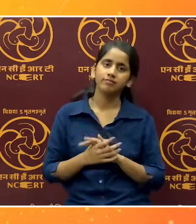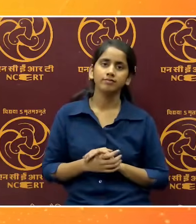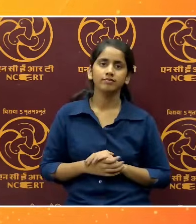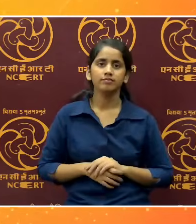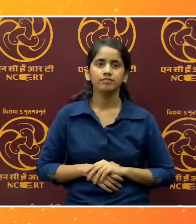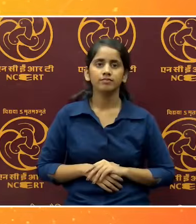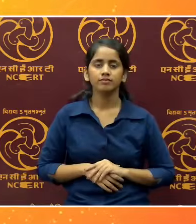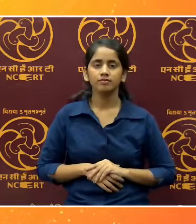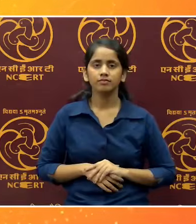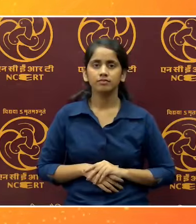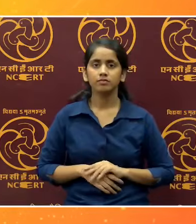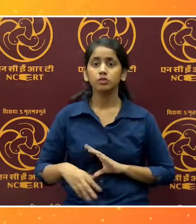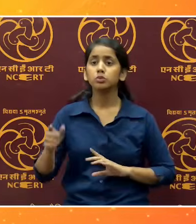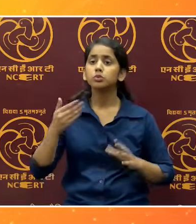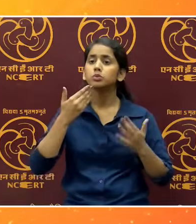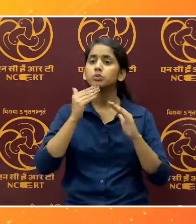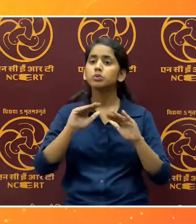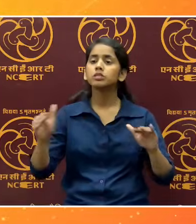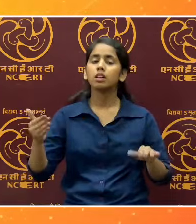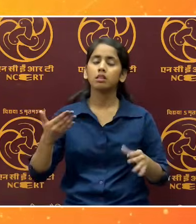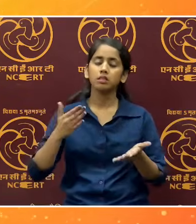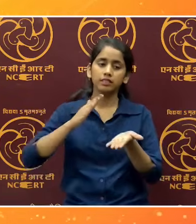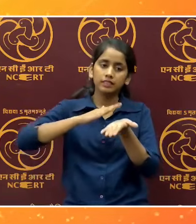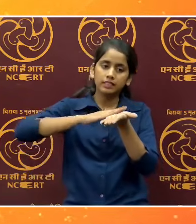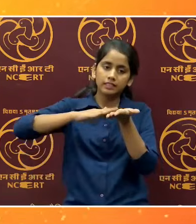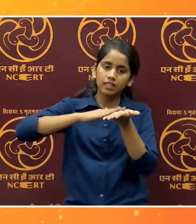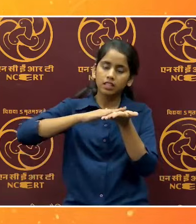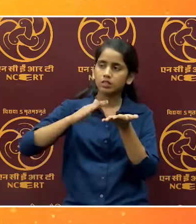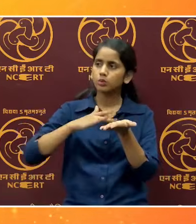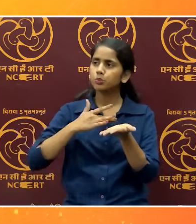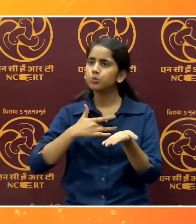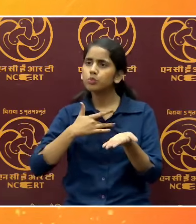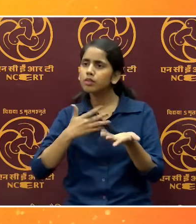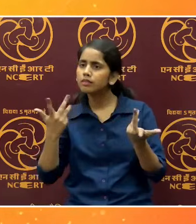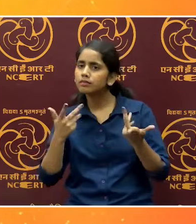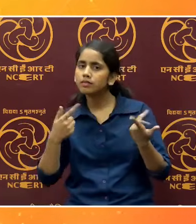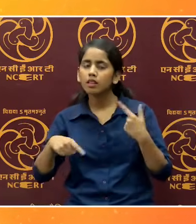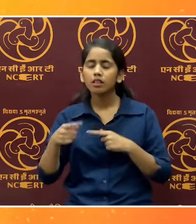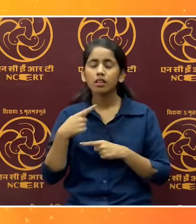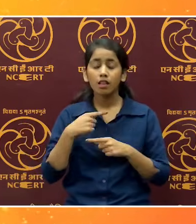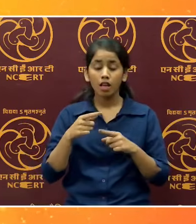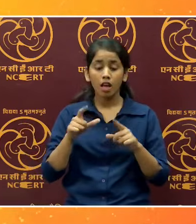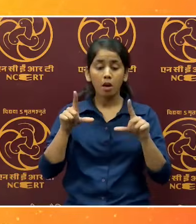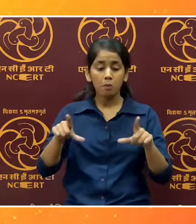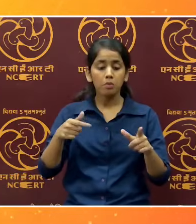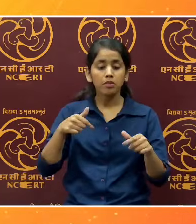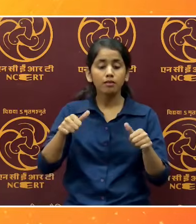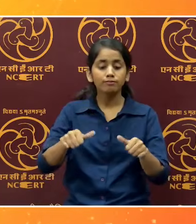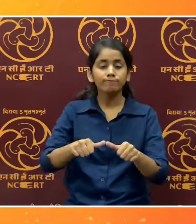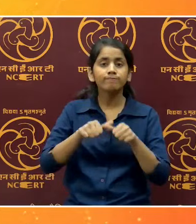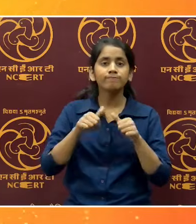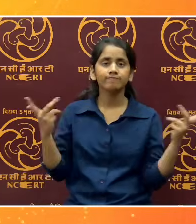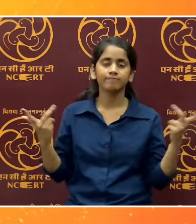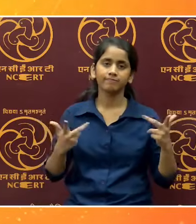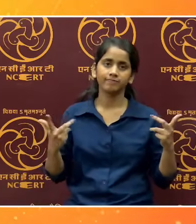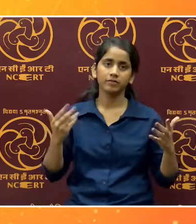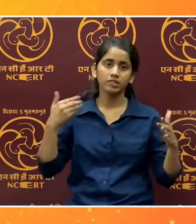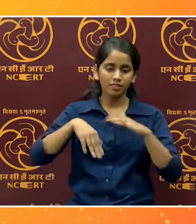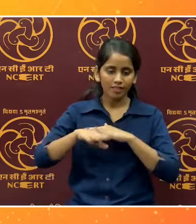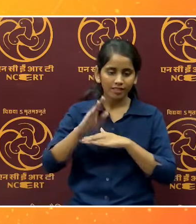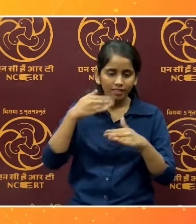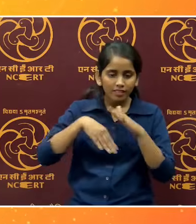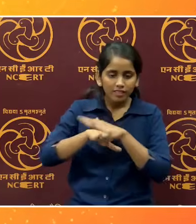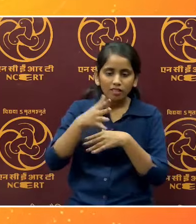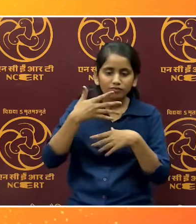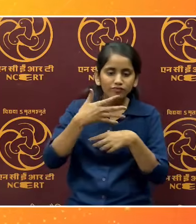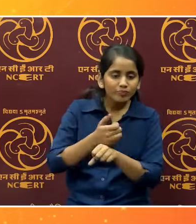make the students feel, they can touch and feel, use their senses and to figure out which creatures are hiding in this picture. So,